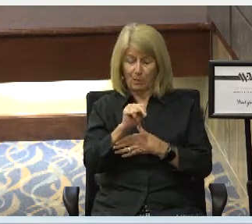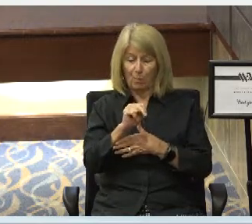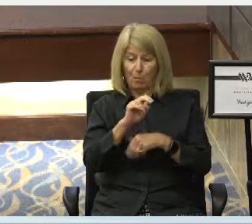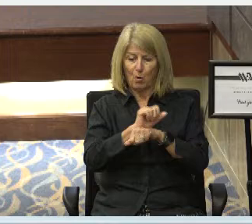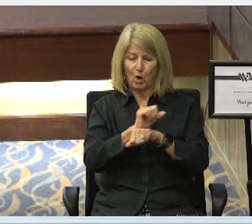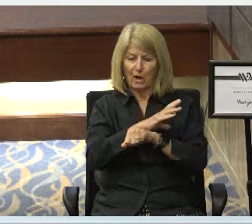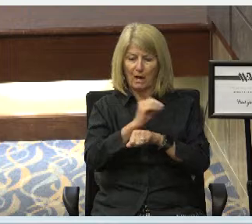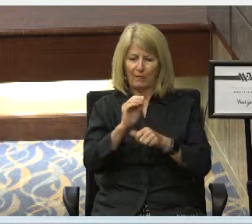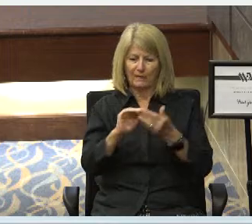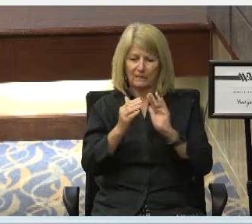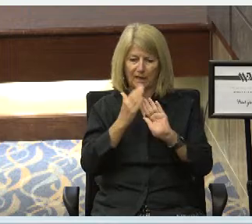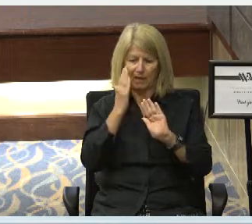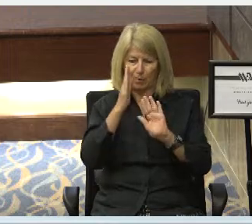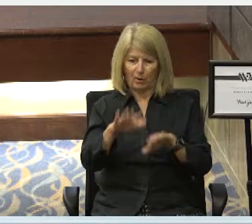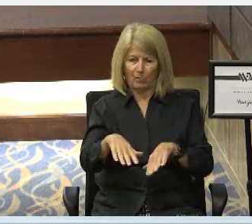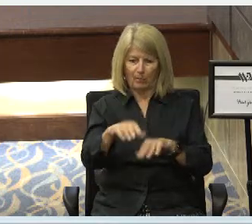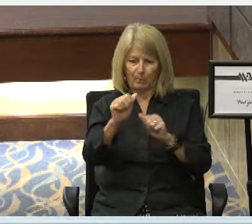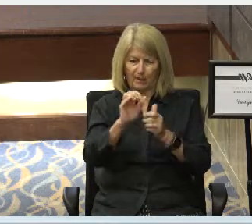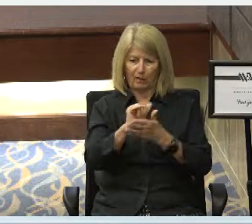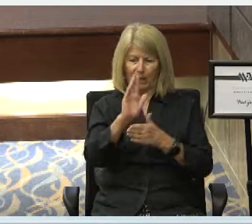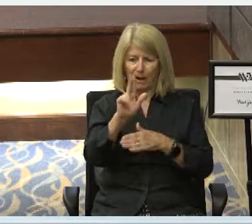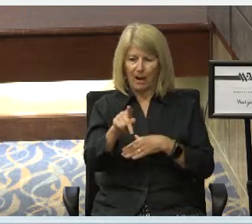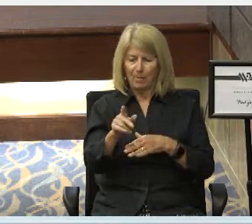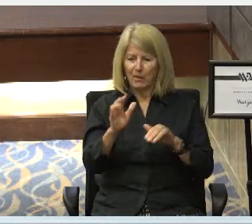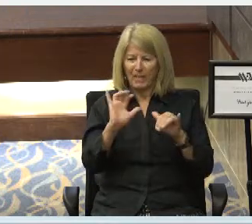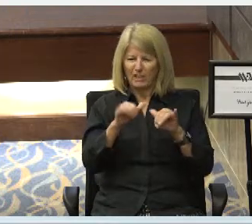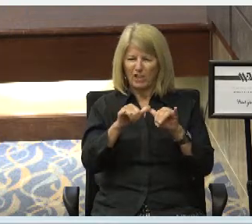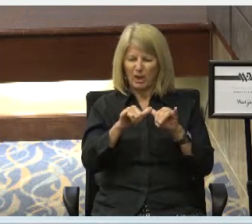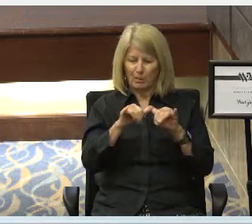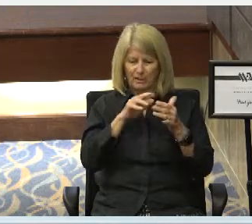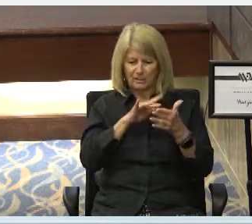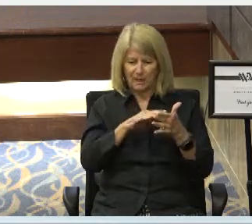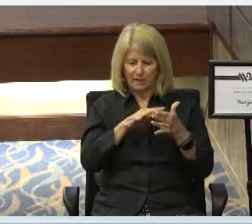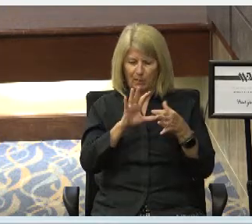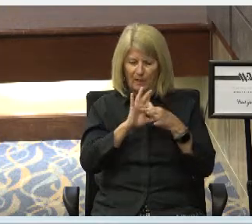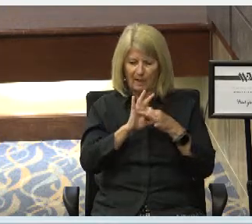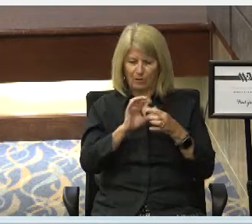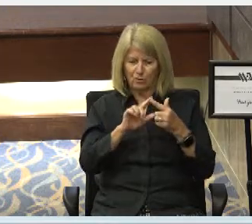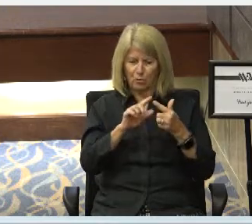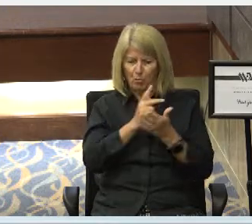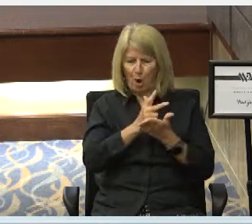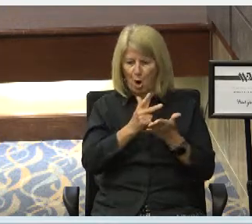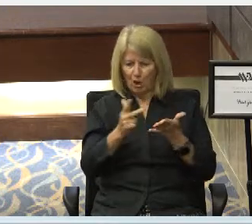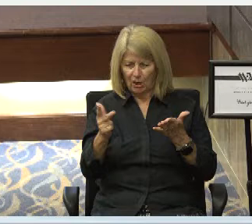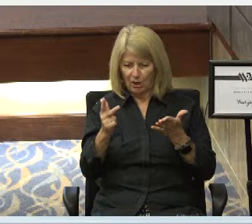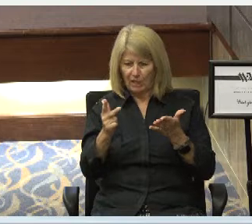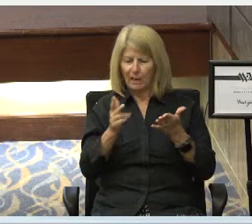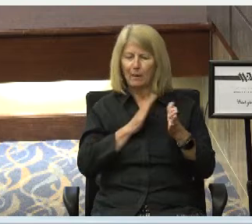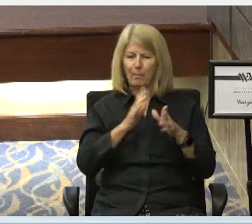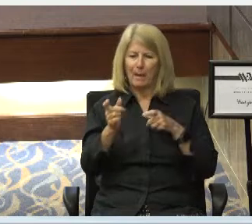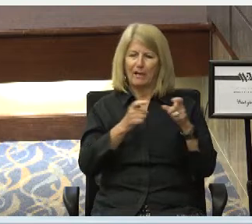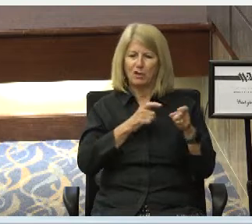with some engineering studies related to parking and handling of events at the building.